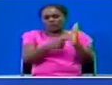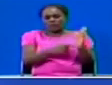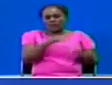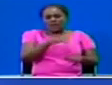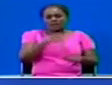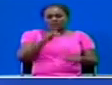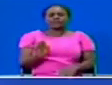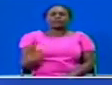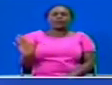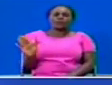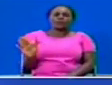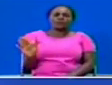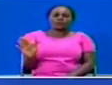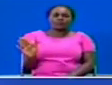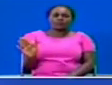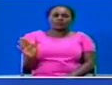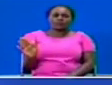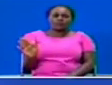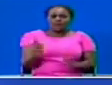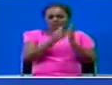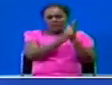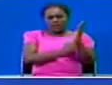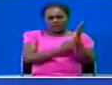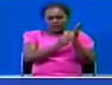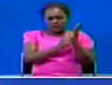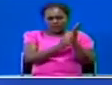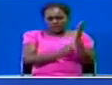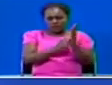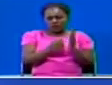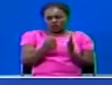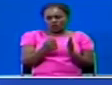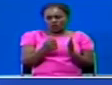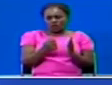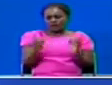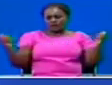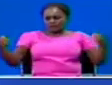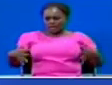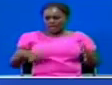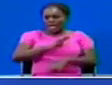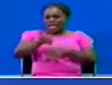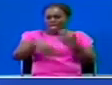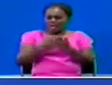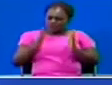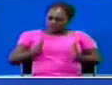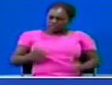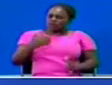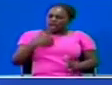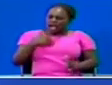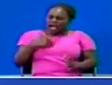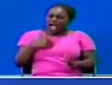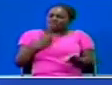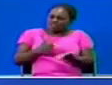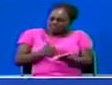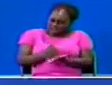them. Article 41 of the Constitution is very clear that every worker has the right to fair labor